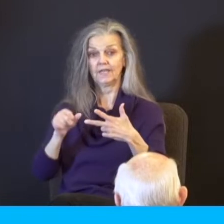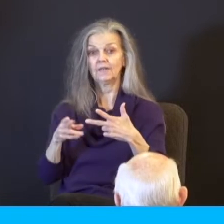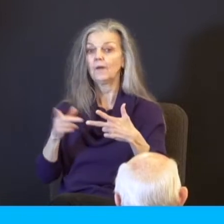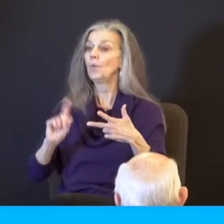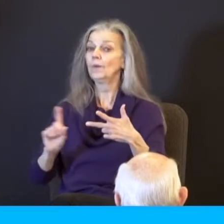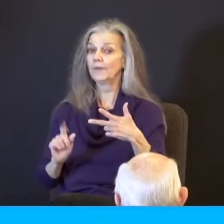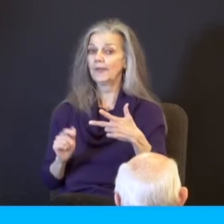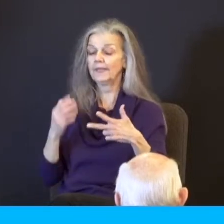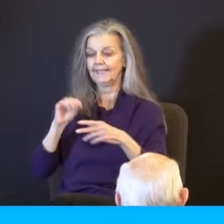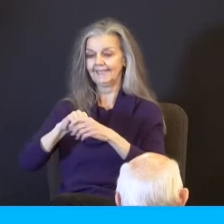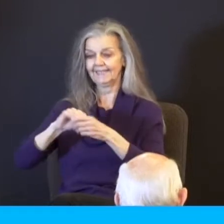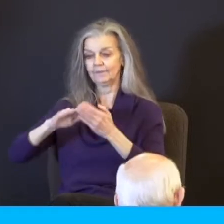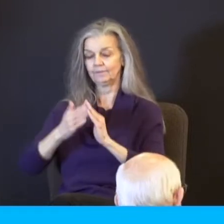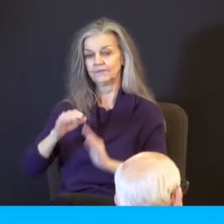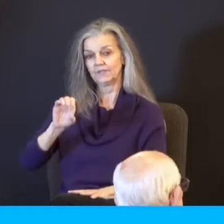Message? Maybe.